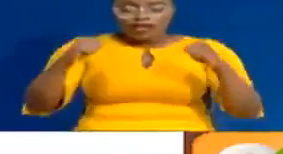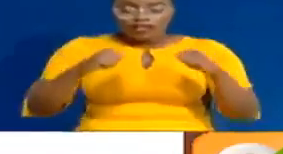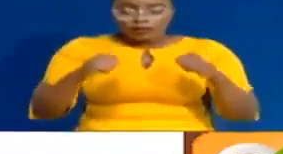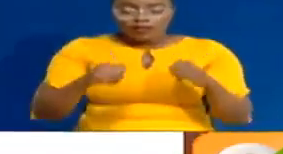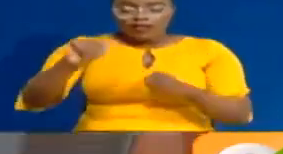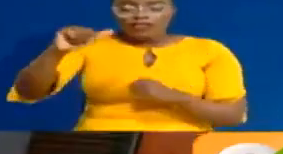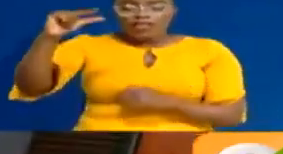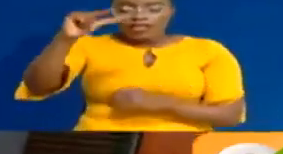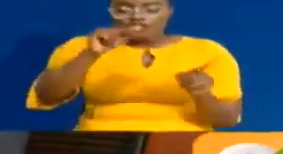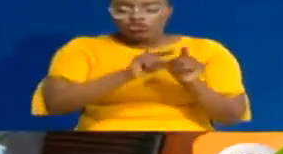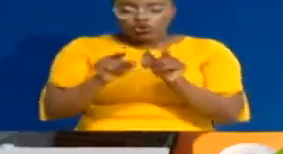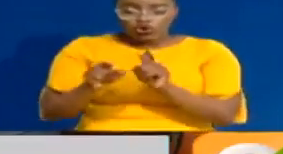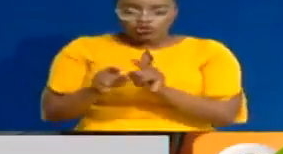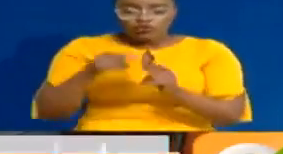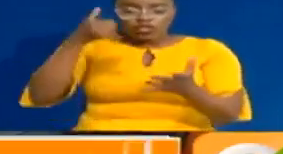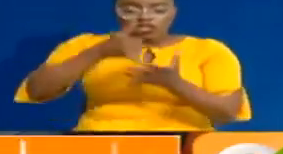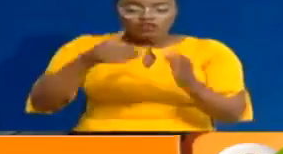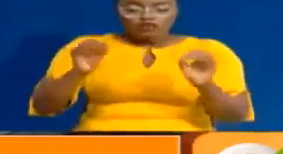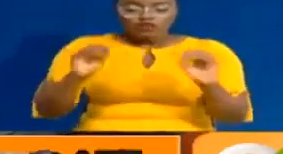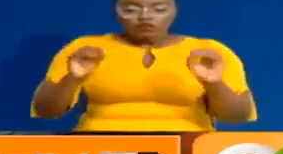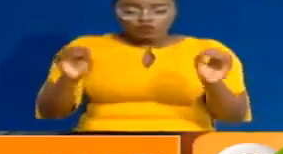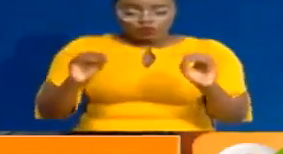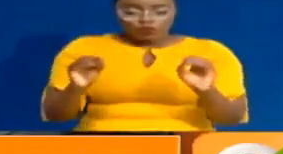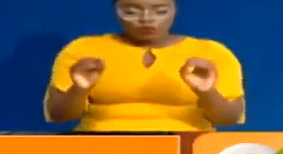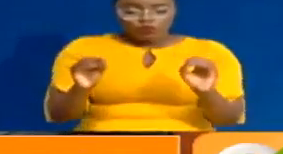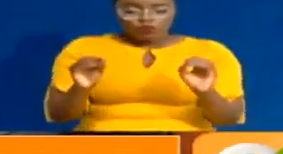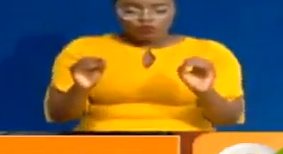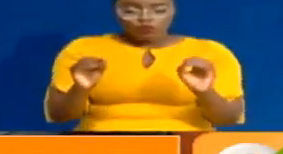The AG is not involved